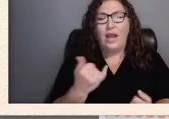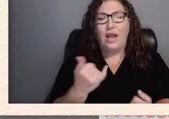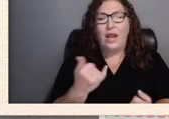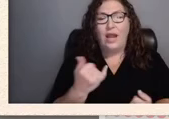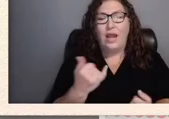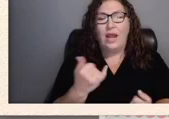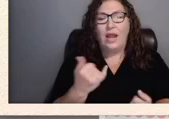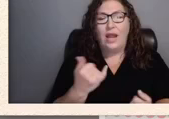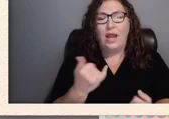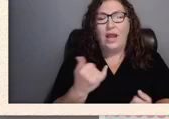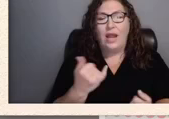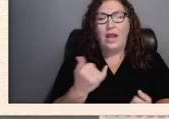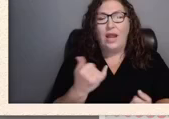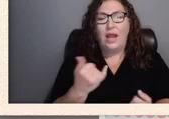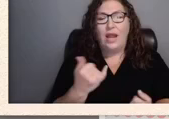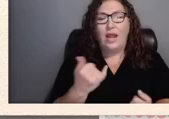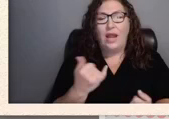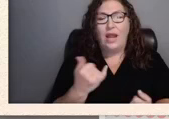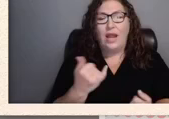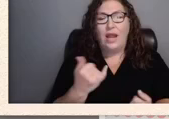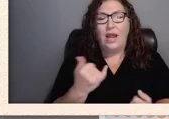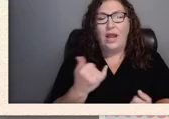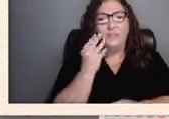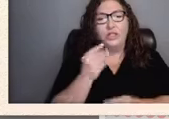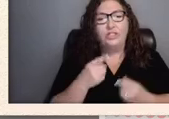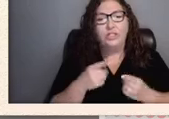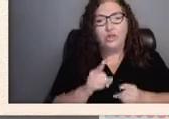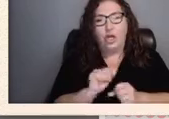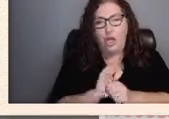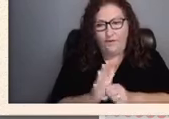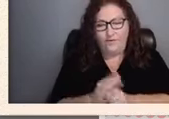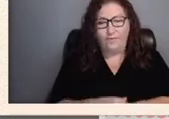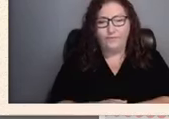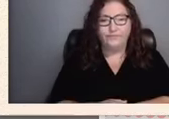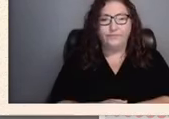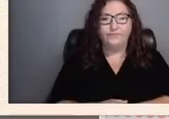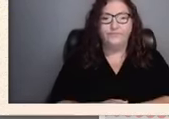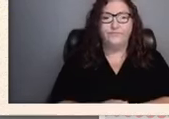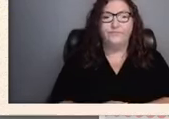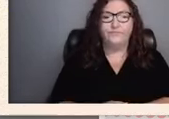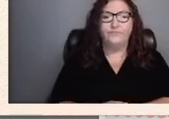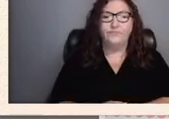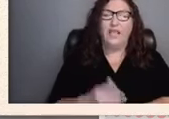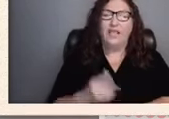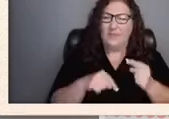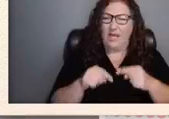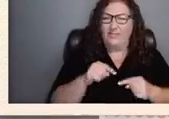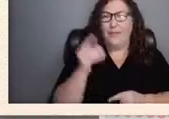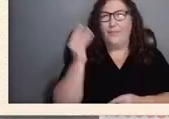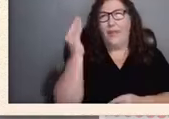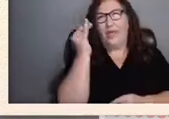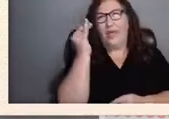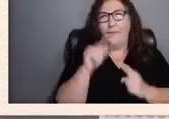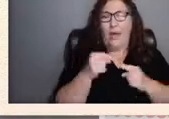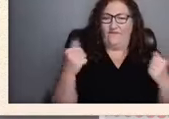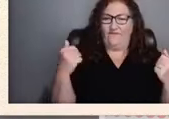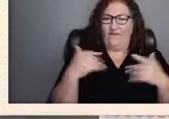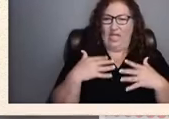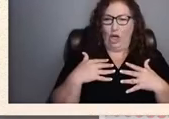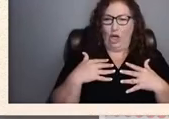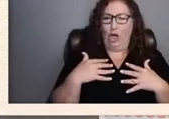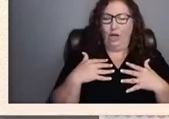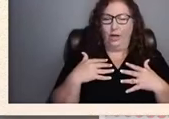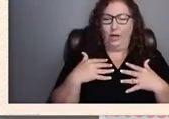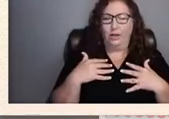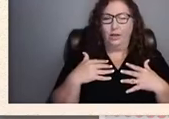it may relate to experiences during COVID. So if we're going to back up a step and think about fear, and